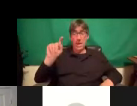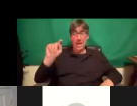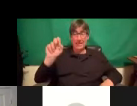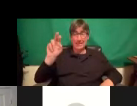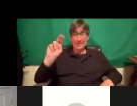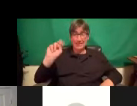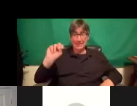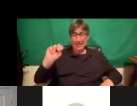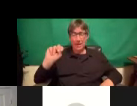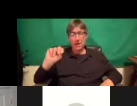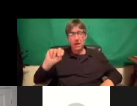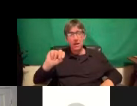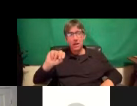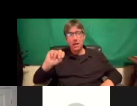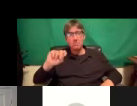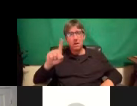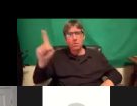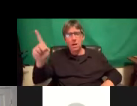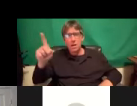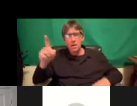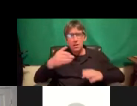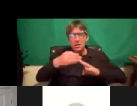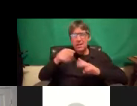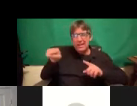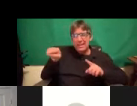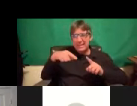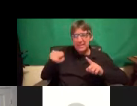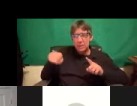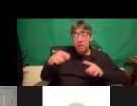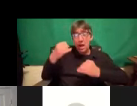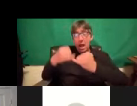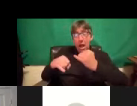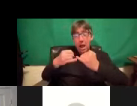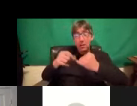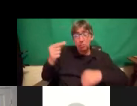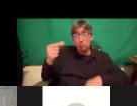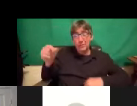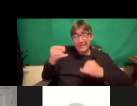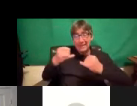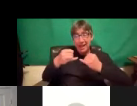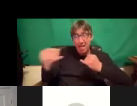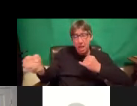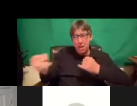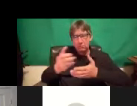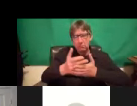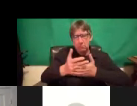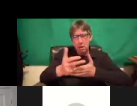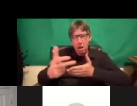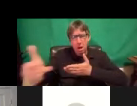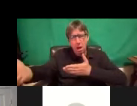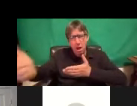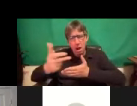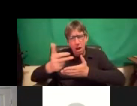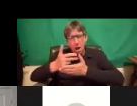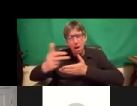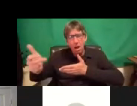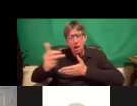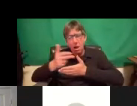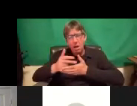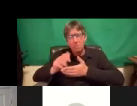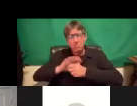that's very close by, there is an end of the Green Line with plentiful parking. So all the commuters from